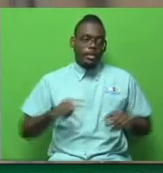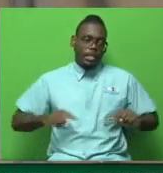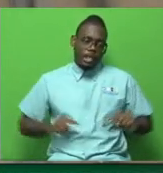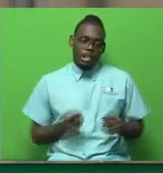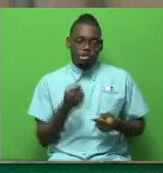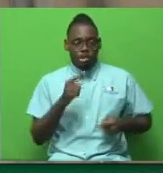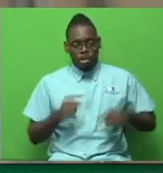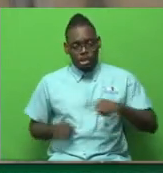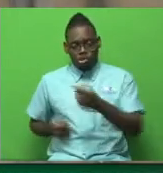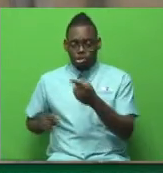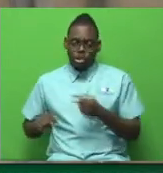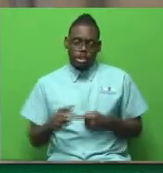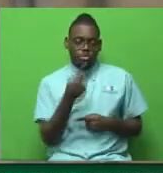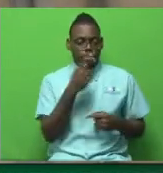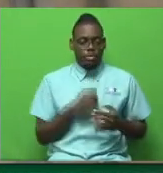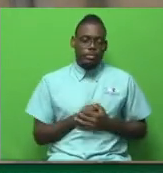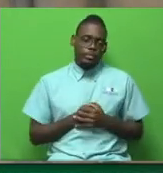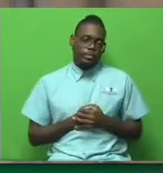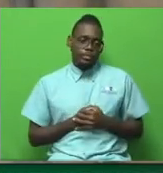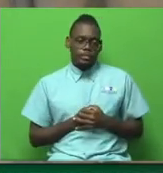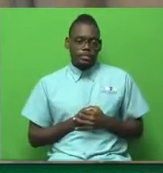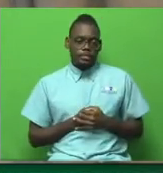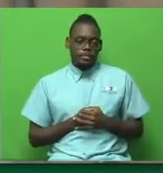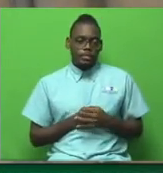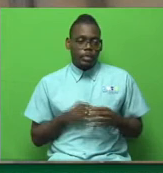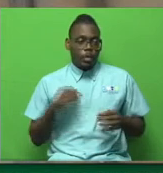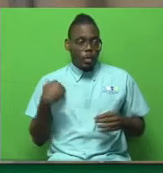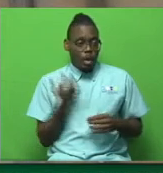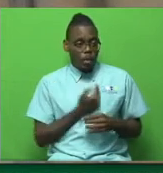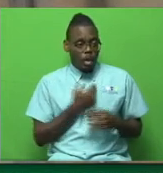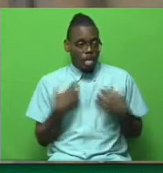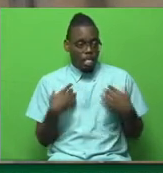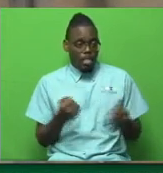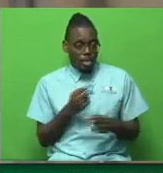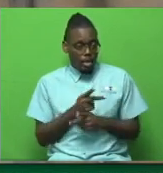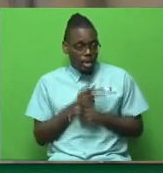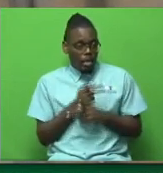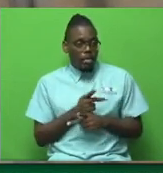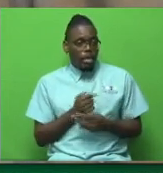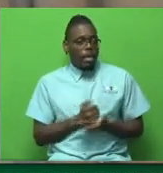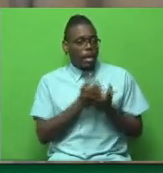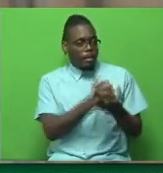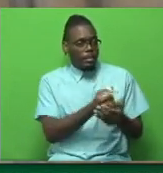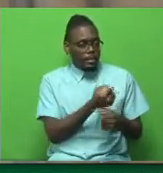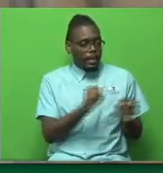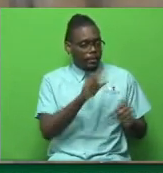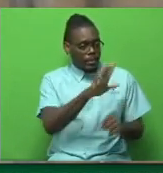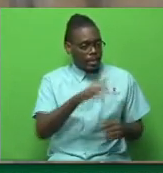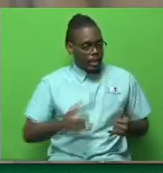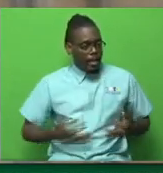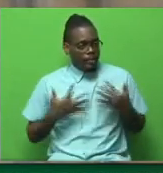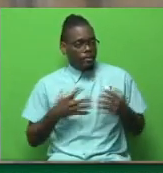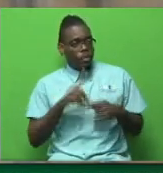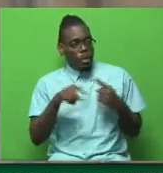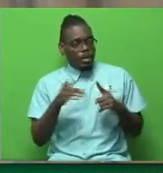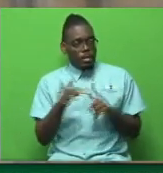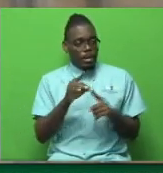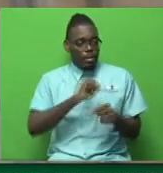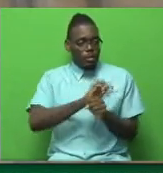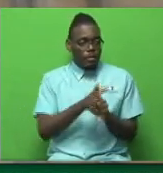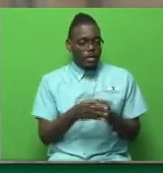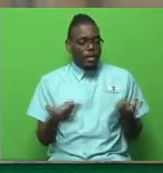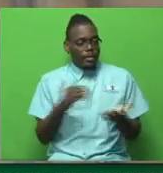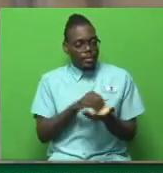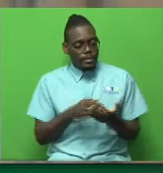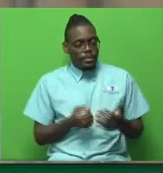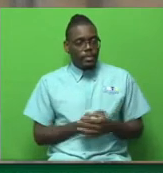and even currently East would not go there who sees himself in that vein and the 210 million dollars